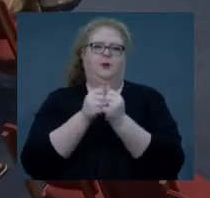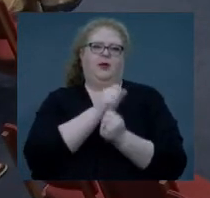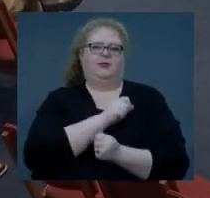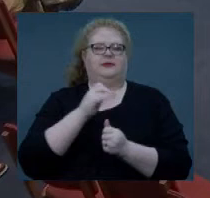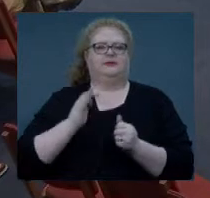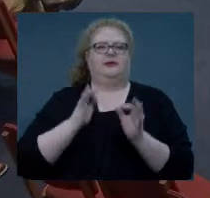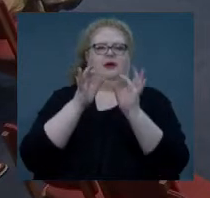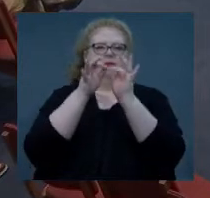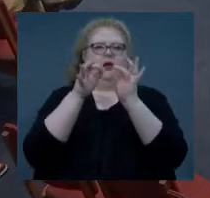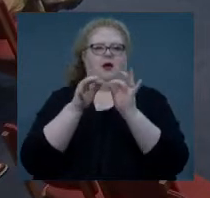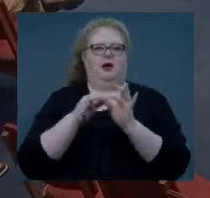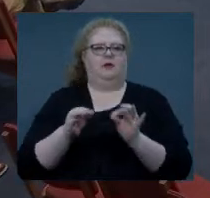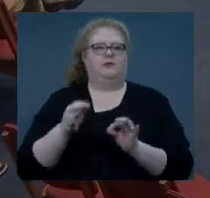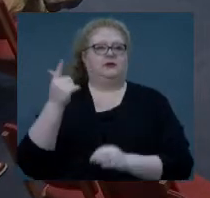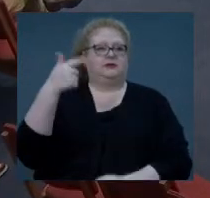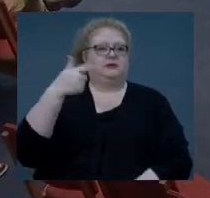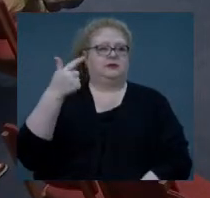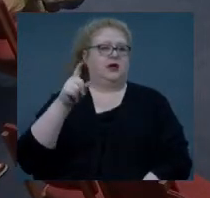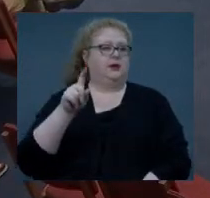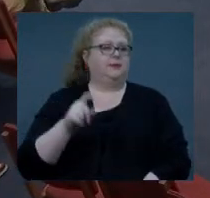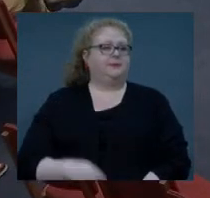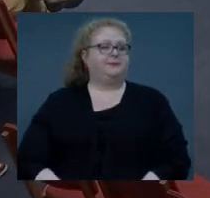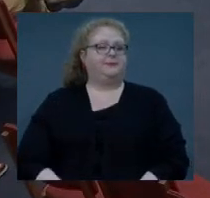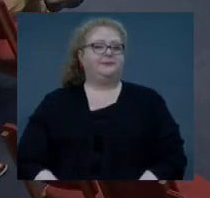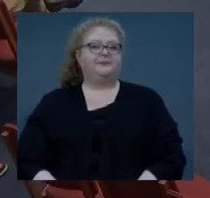Is there a second?